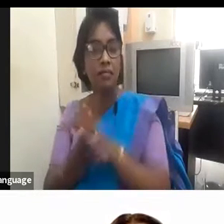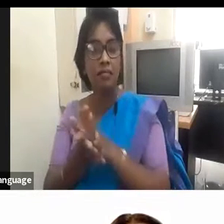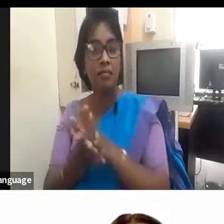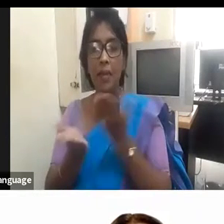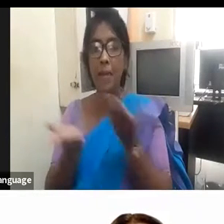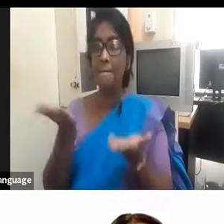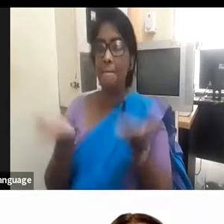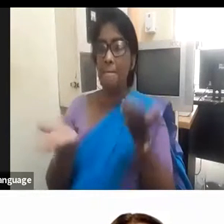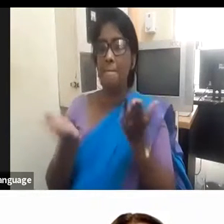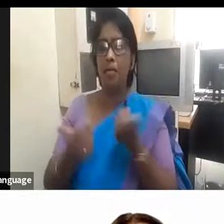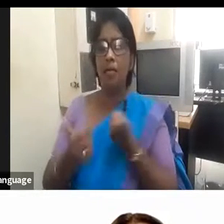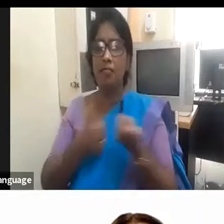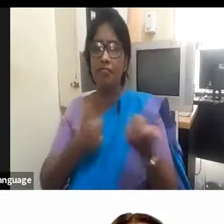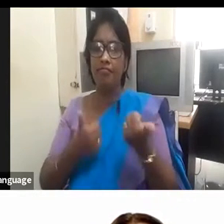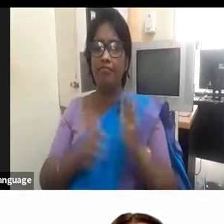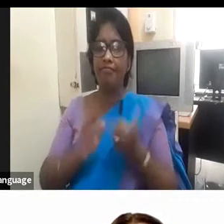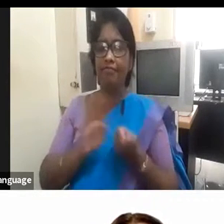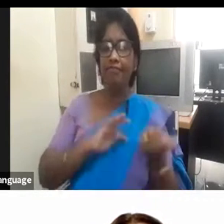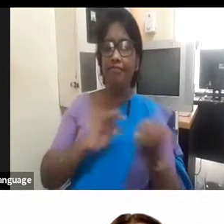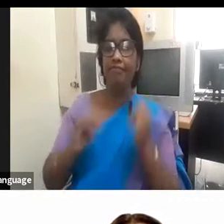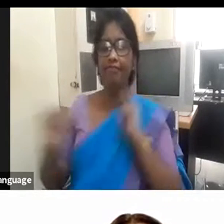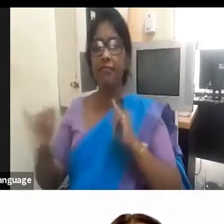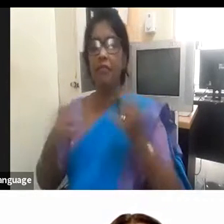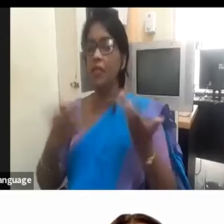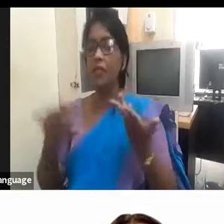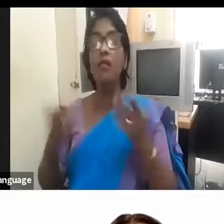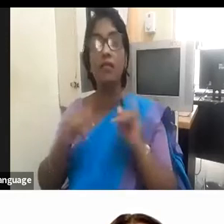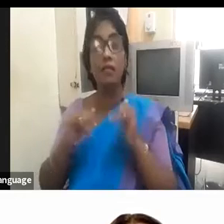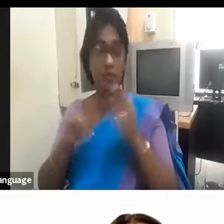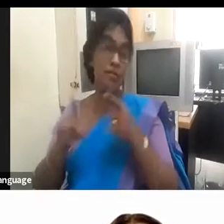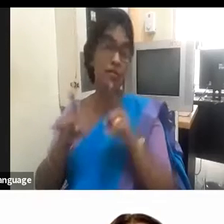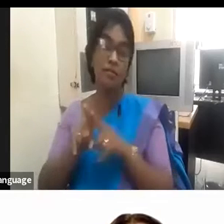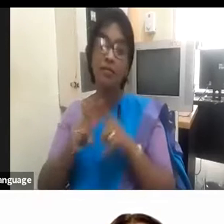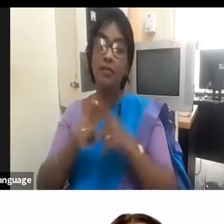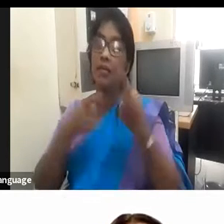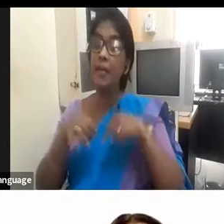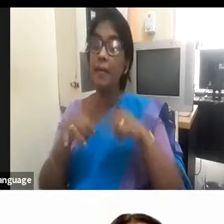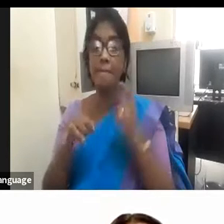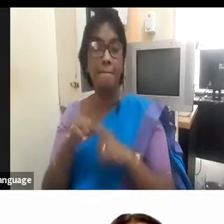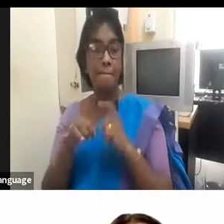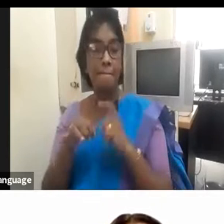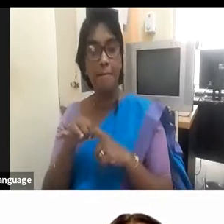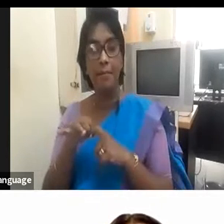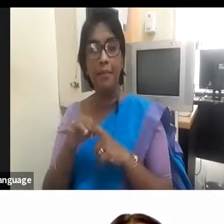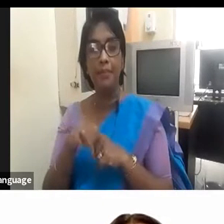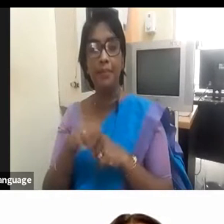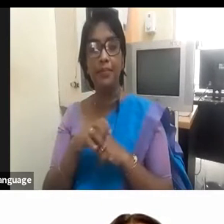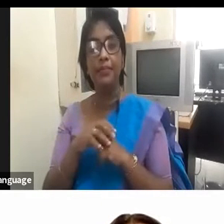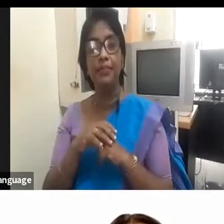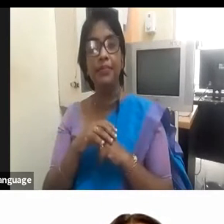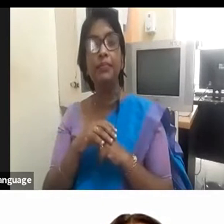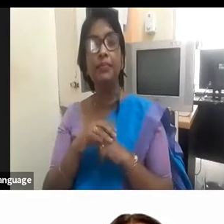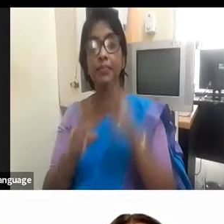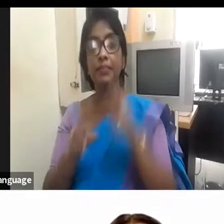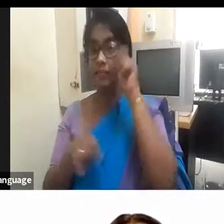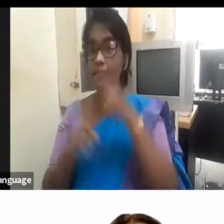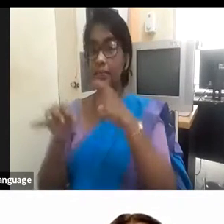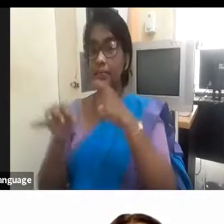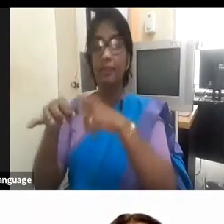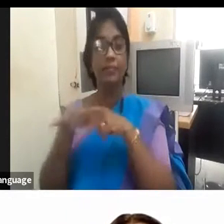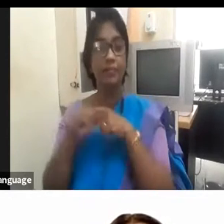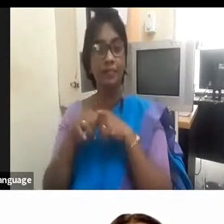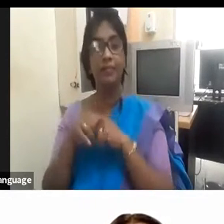I move on to the next question that is coming from the audience, if I put it to Ms. Walter